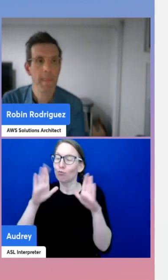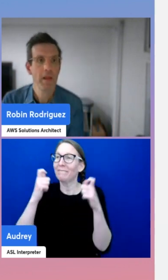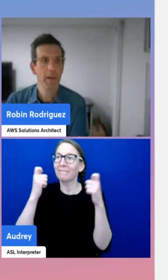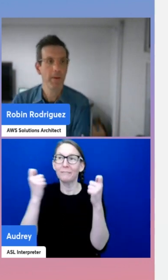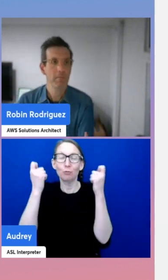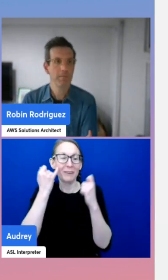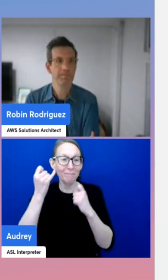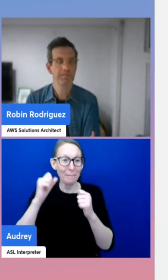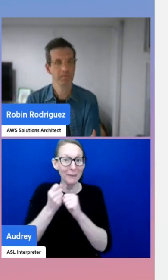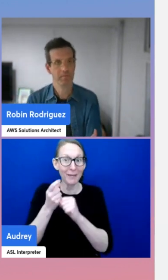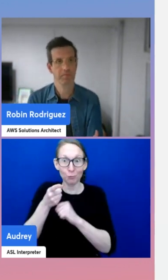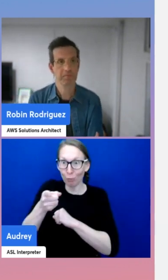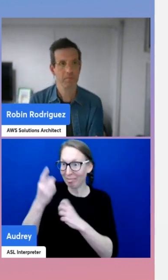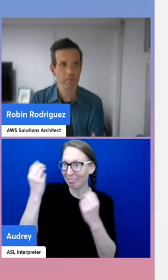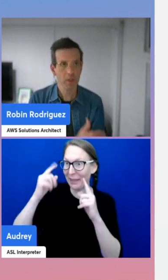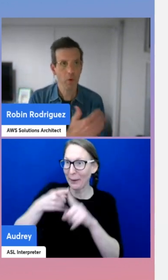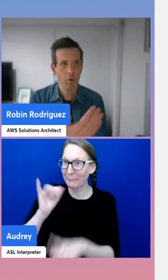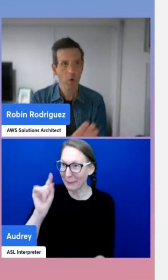it. But